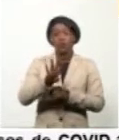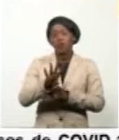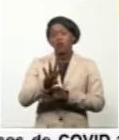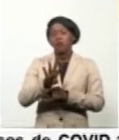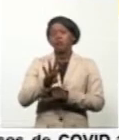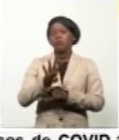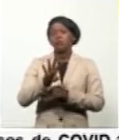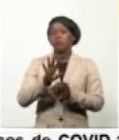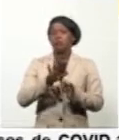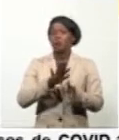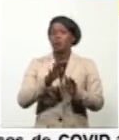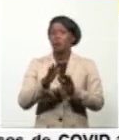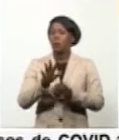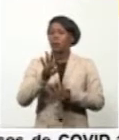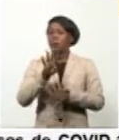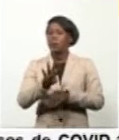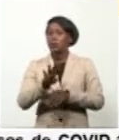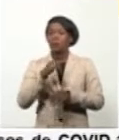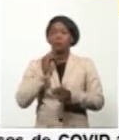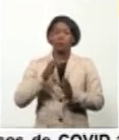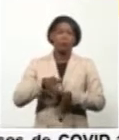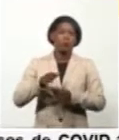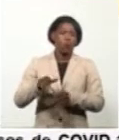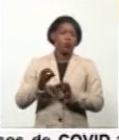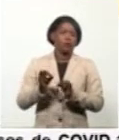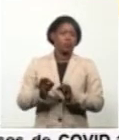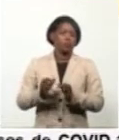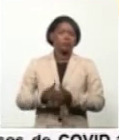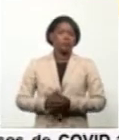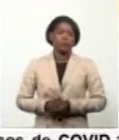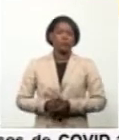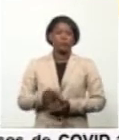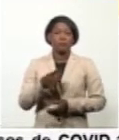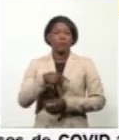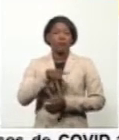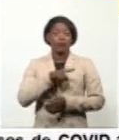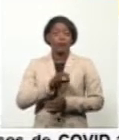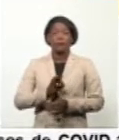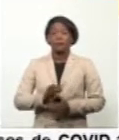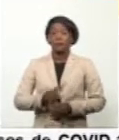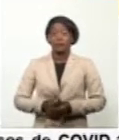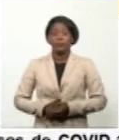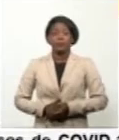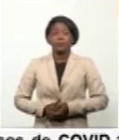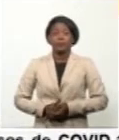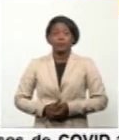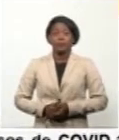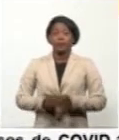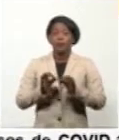259,556 confirmed cases and 400 deaths yesterday.